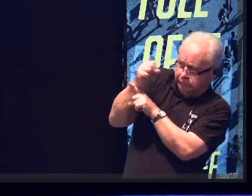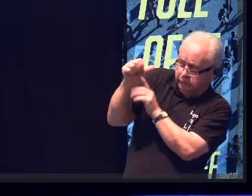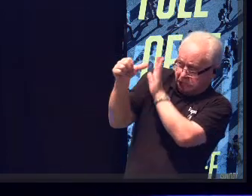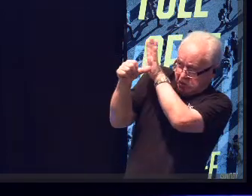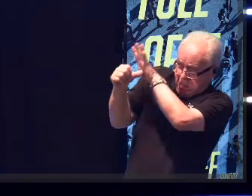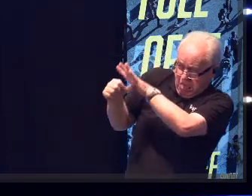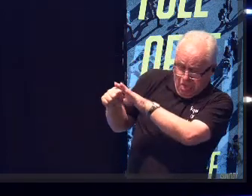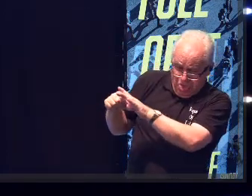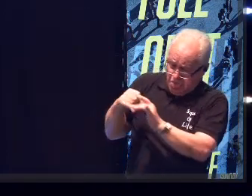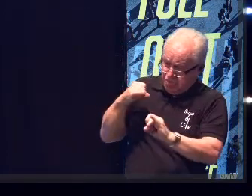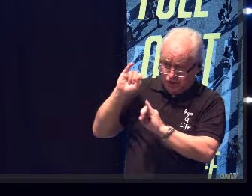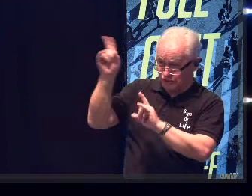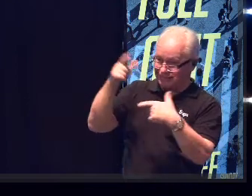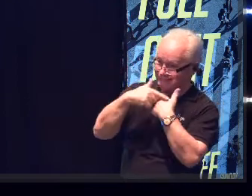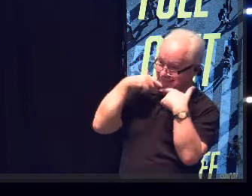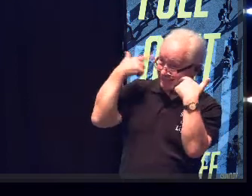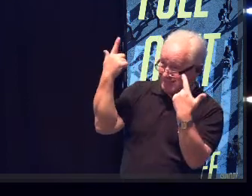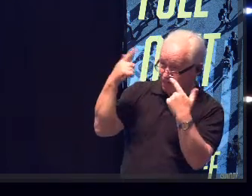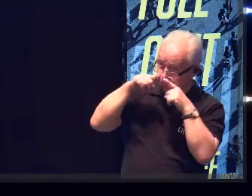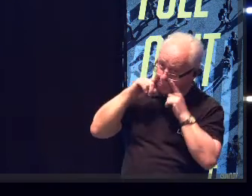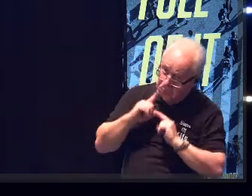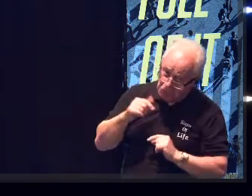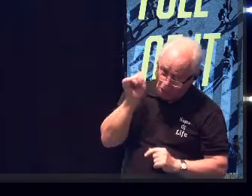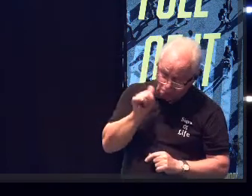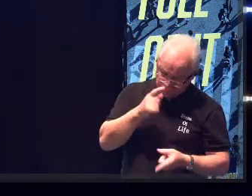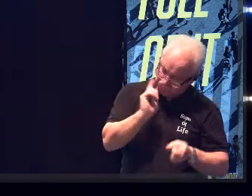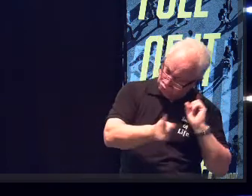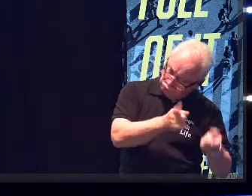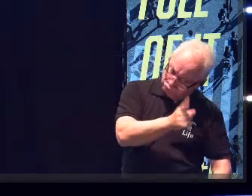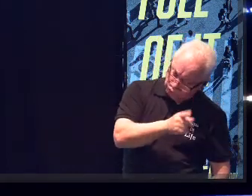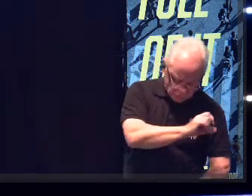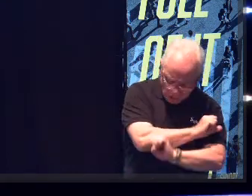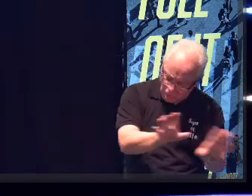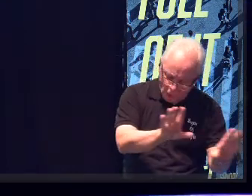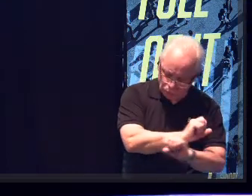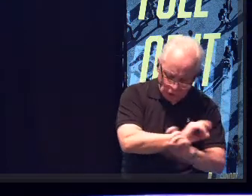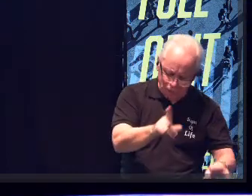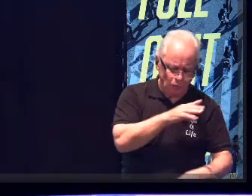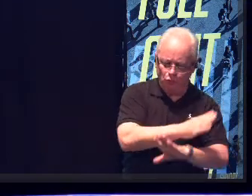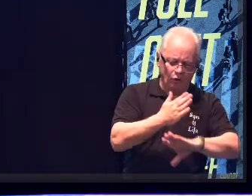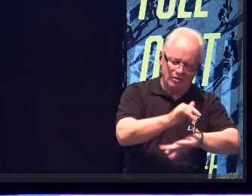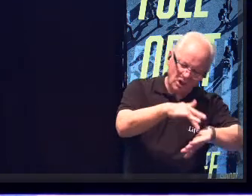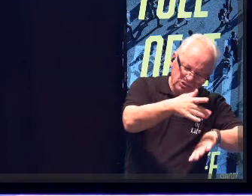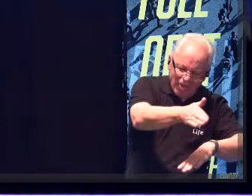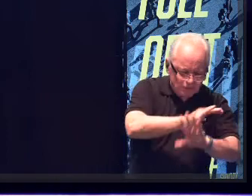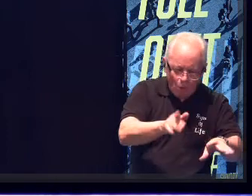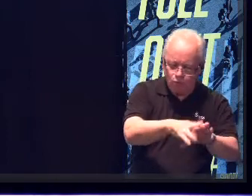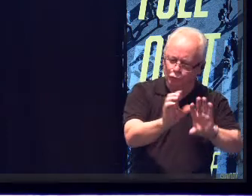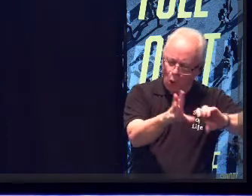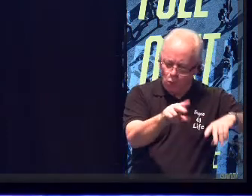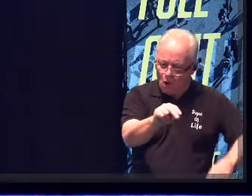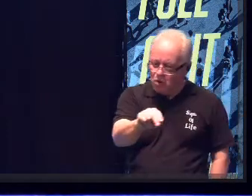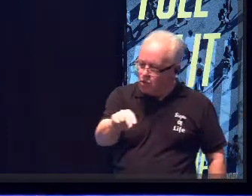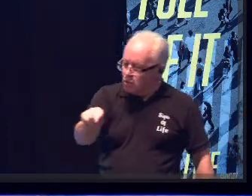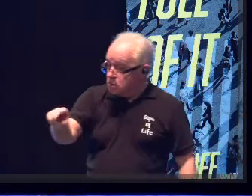repressive killjoy, where everything is forbidden fruit. Don't do that. Don't touch that. Set that down. No, don't look at